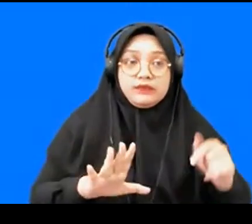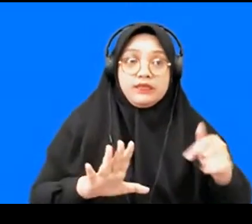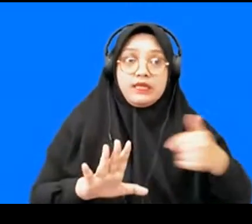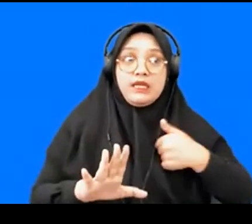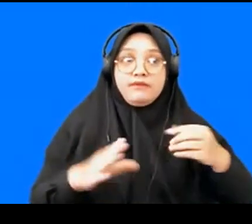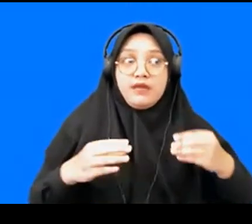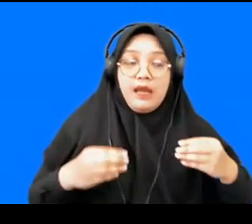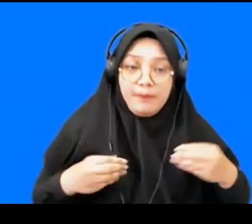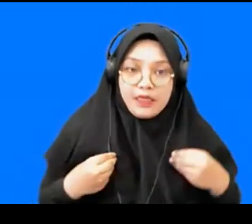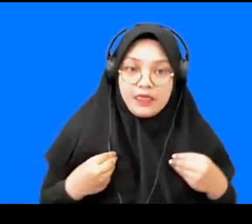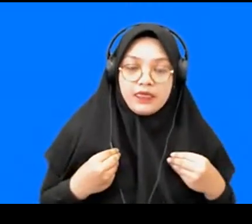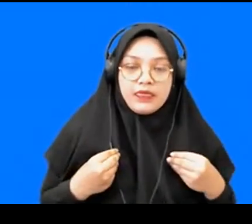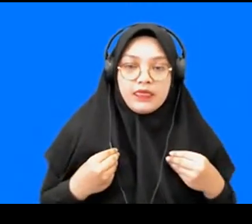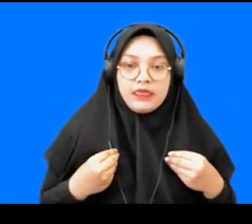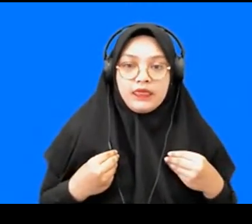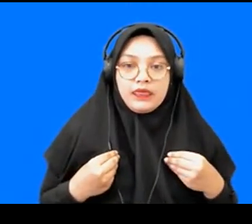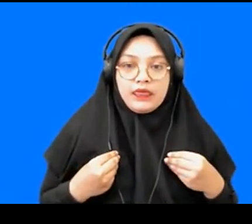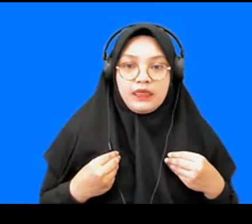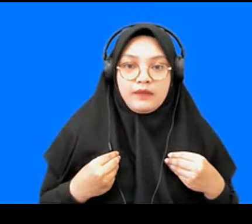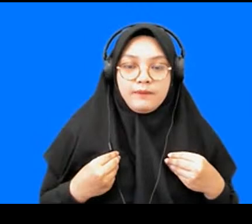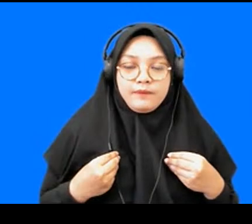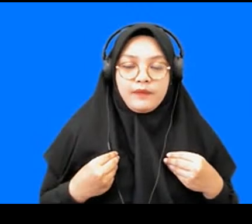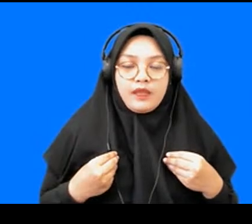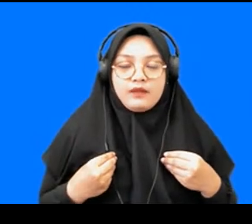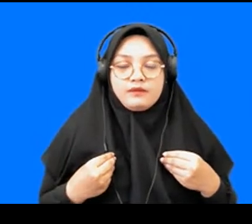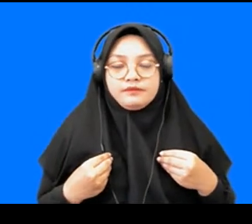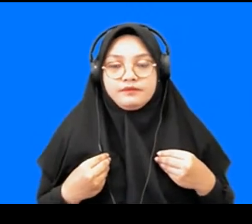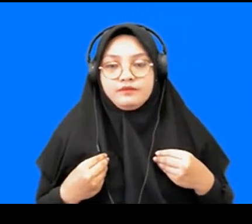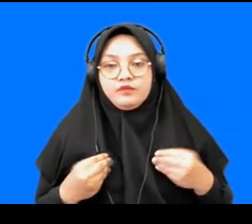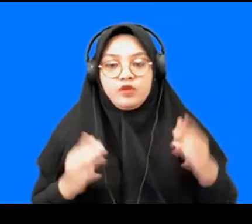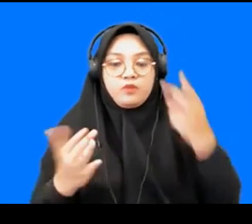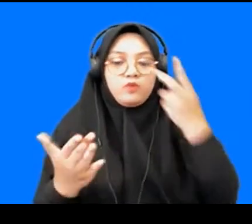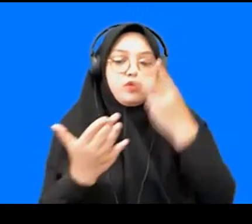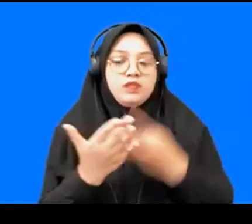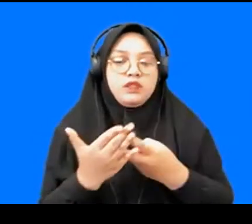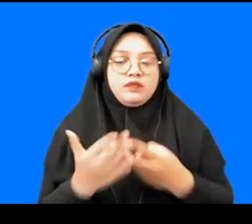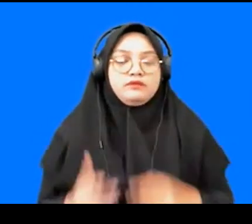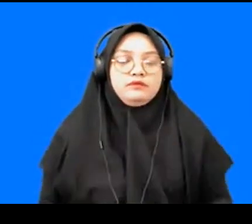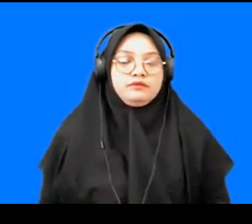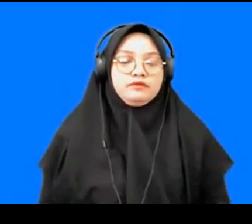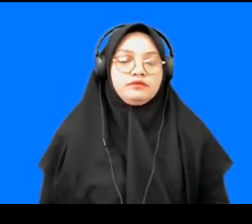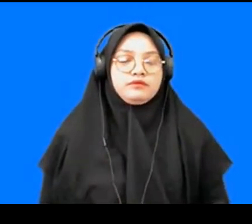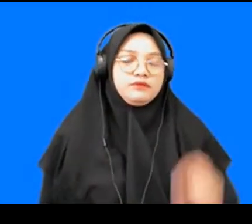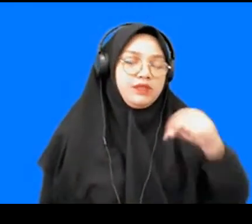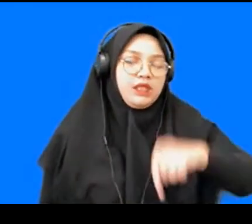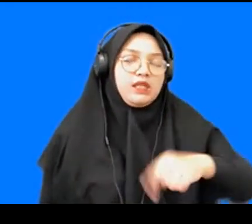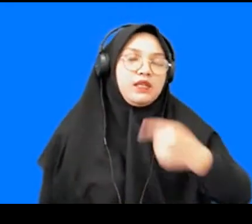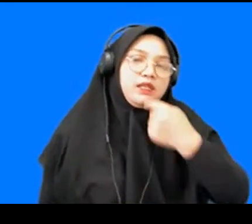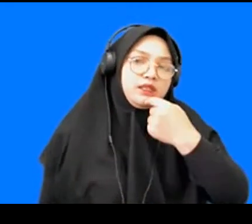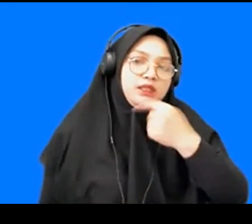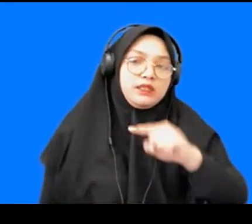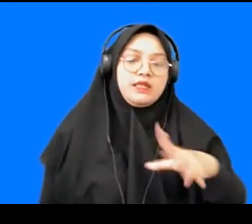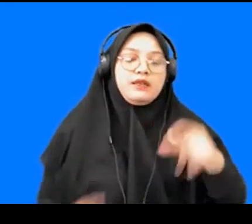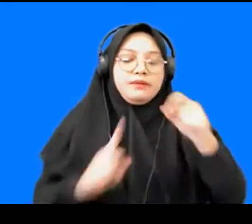don't sell it, then I don't get taxed. So that's the idea of wealth tax. Even if you do not